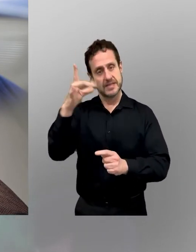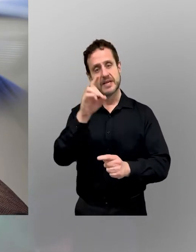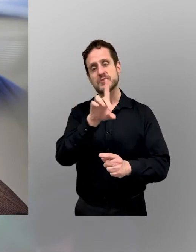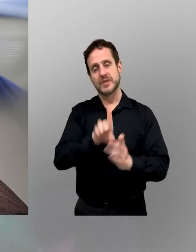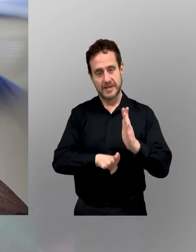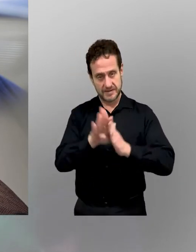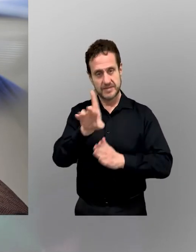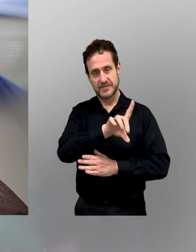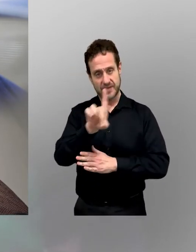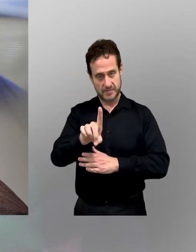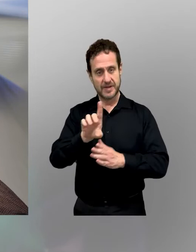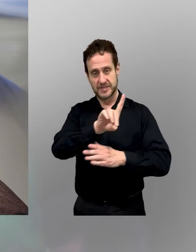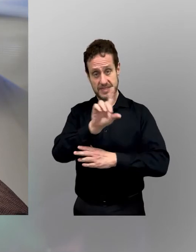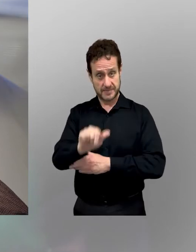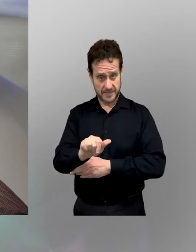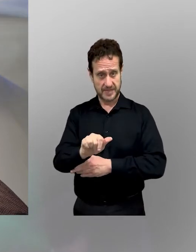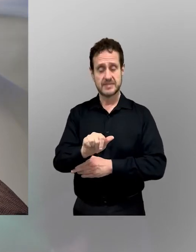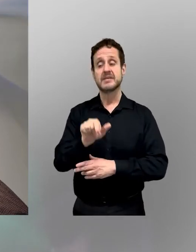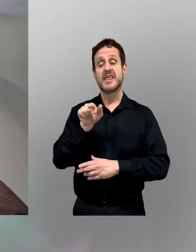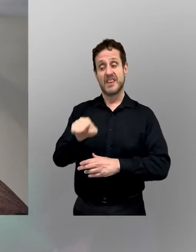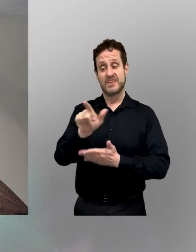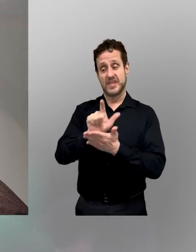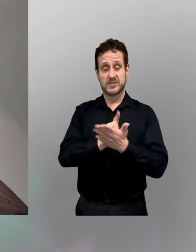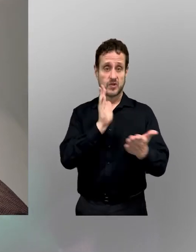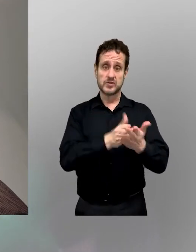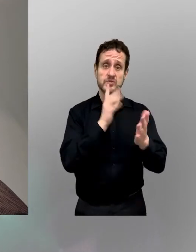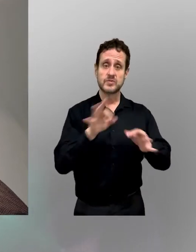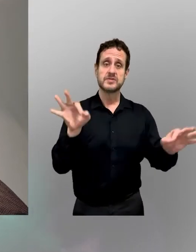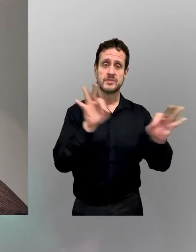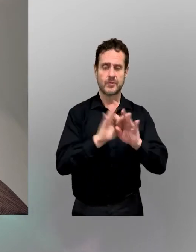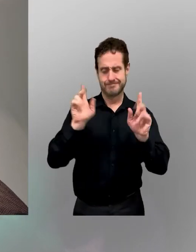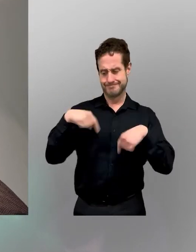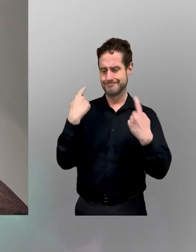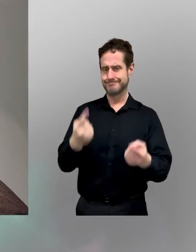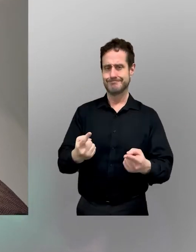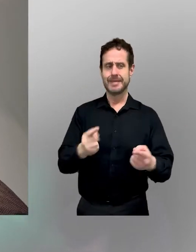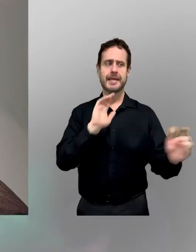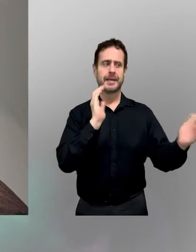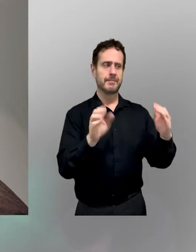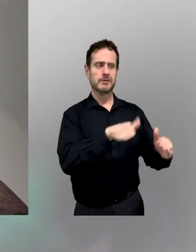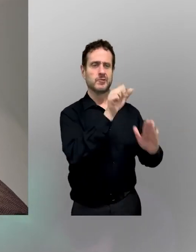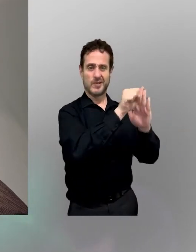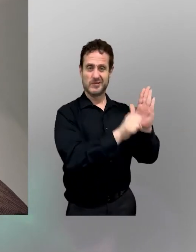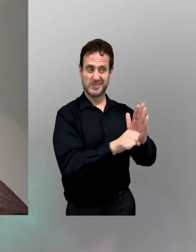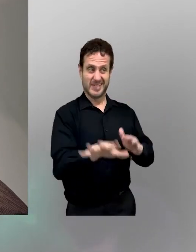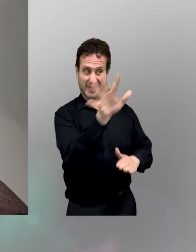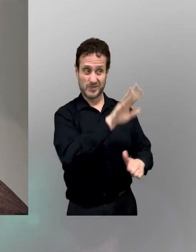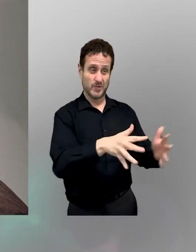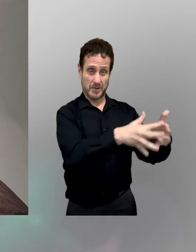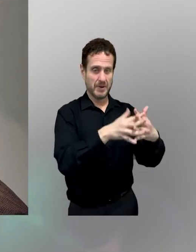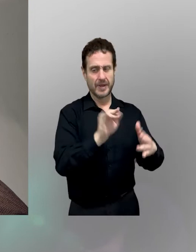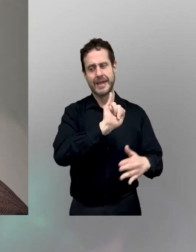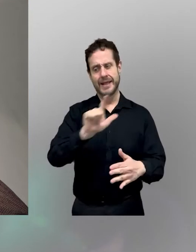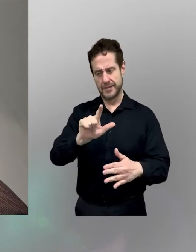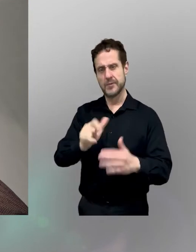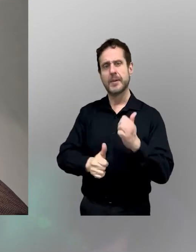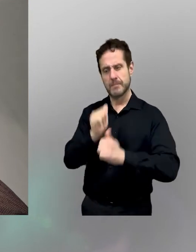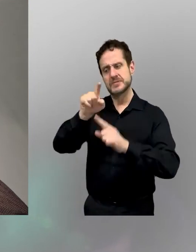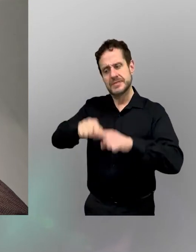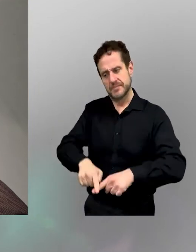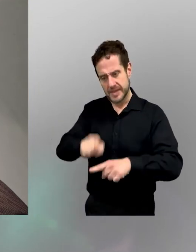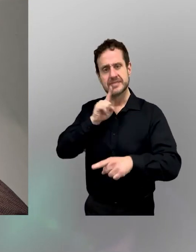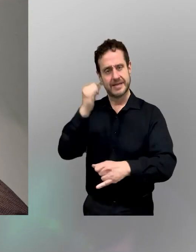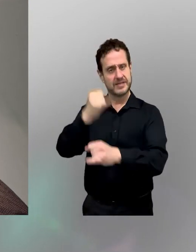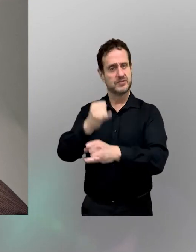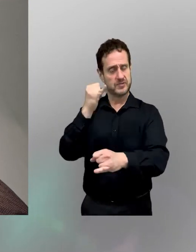developmental disabilities. This litigation was critical because historically Illinois has been one of the most institutionalized